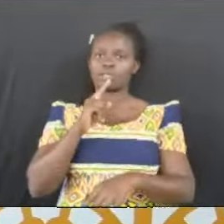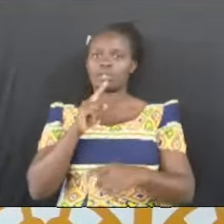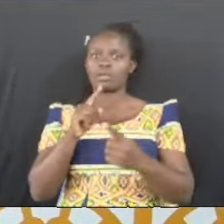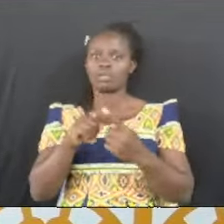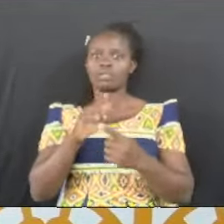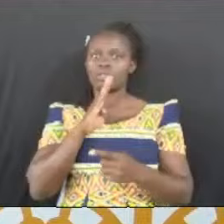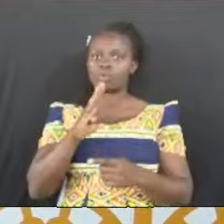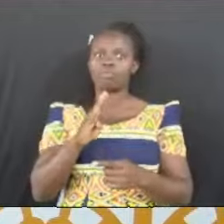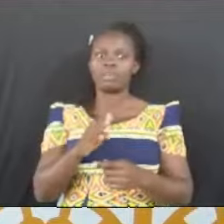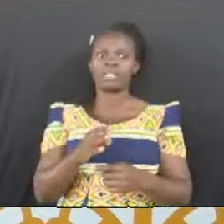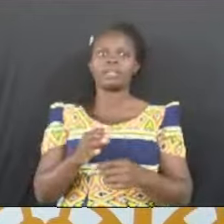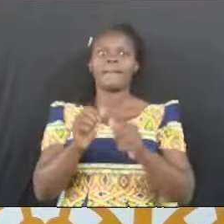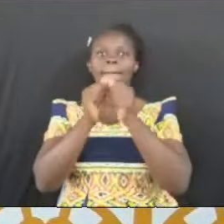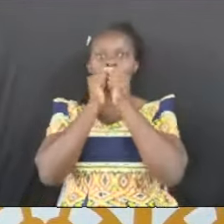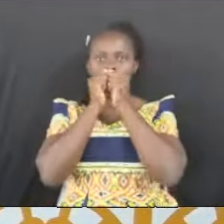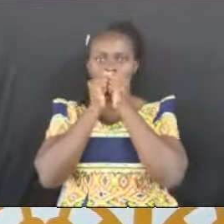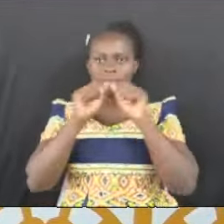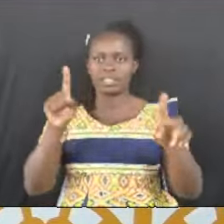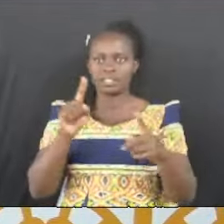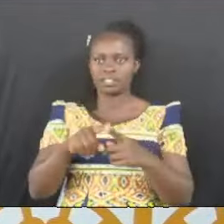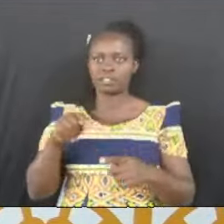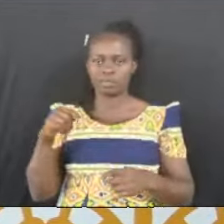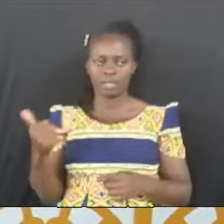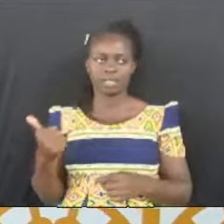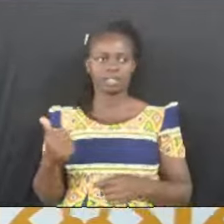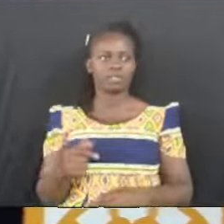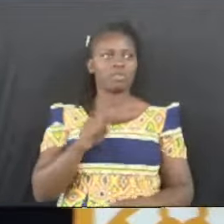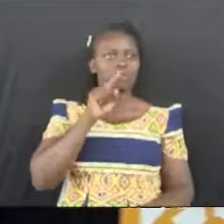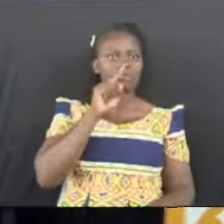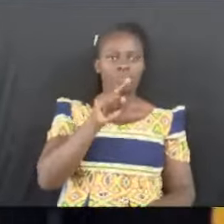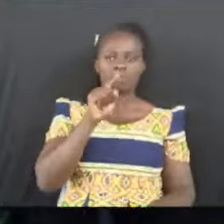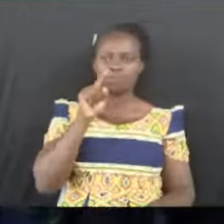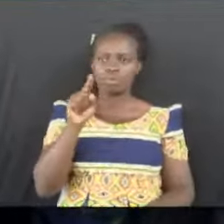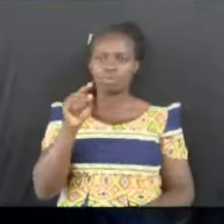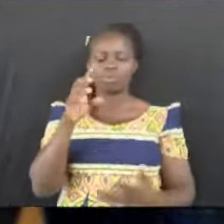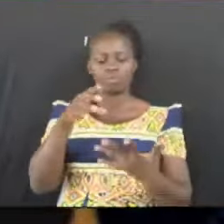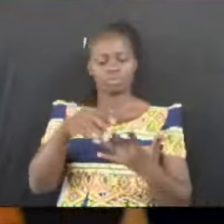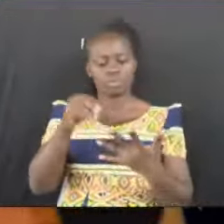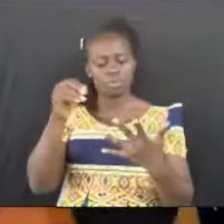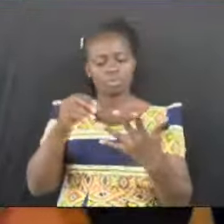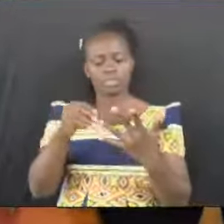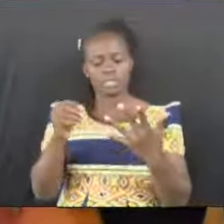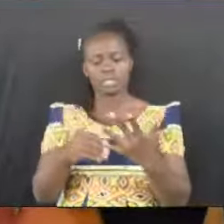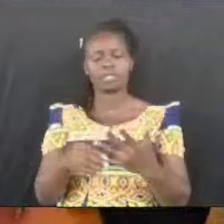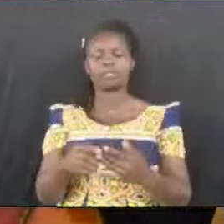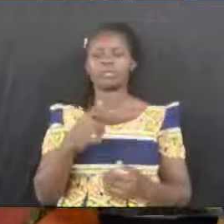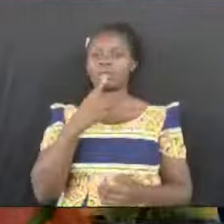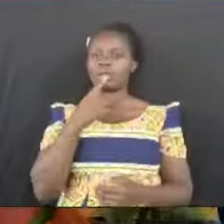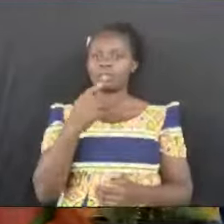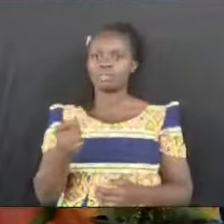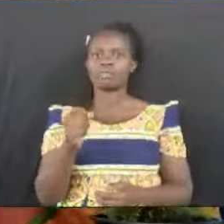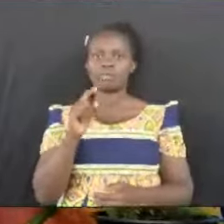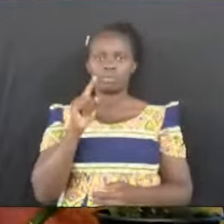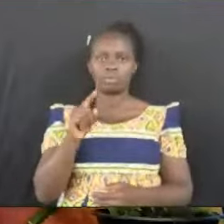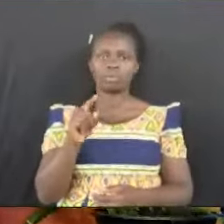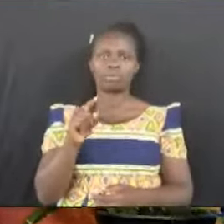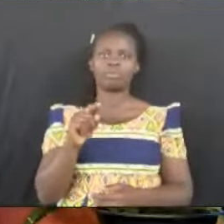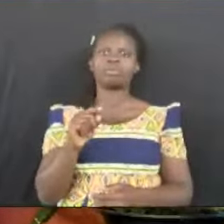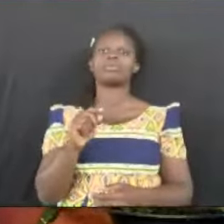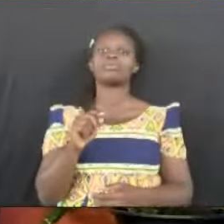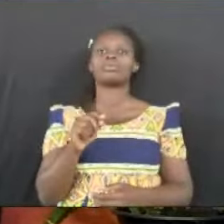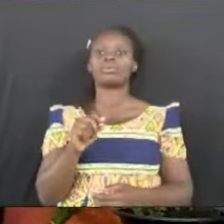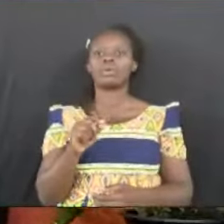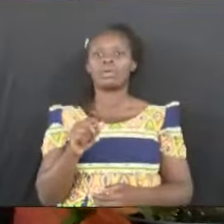that. We are not chosen just because of privileges. Yes, except the privilege to